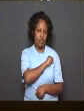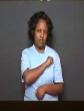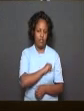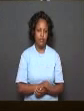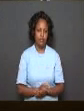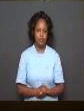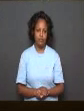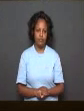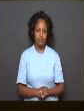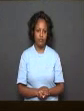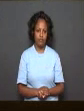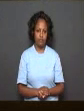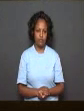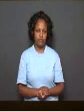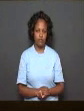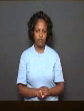Time's up.